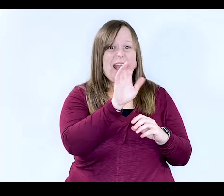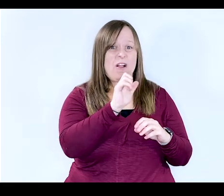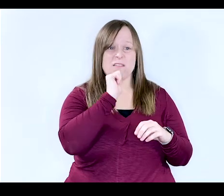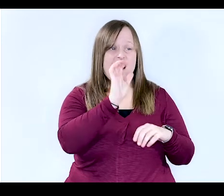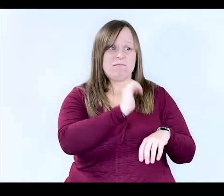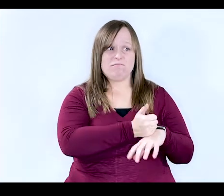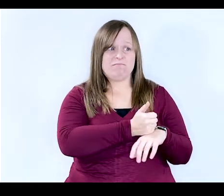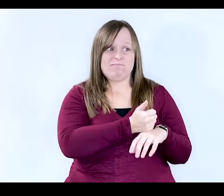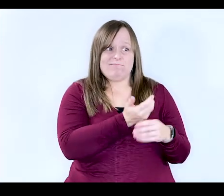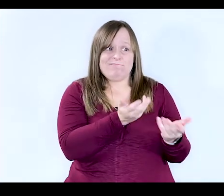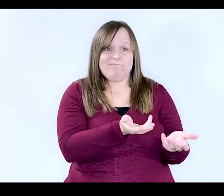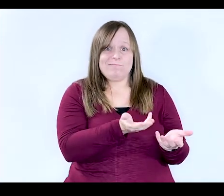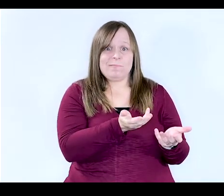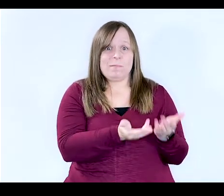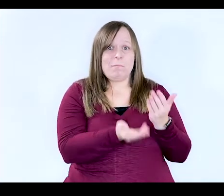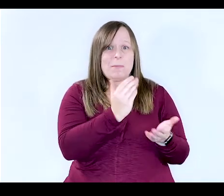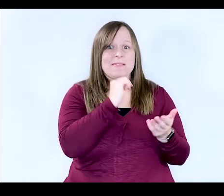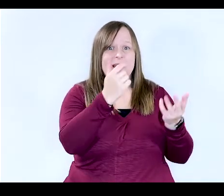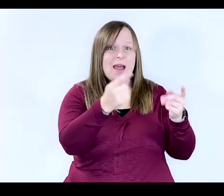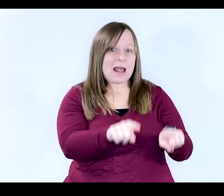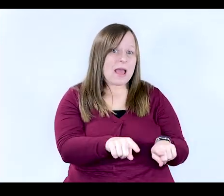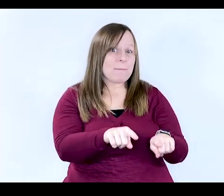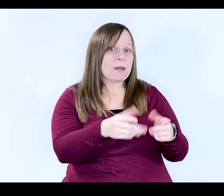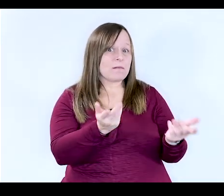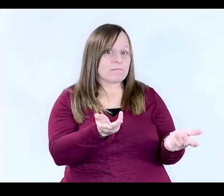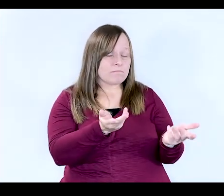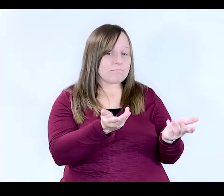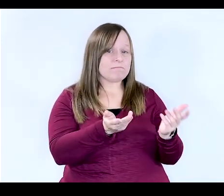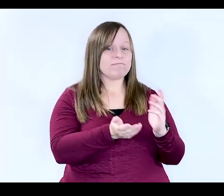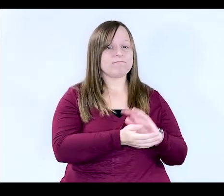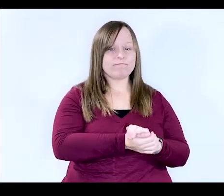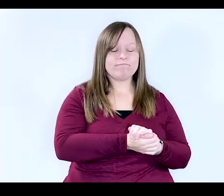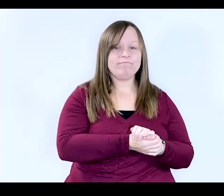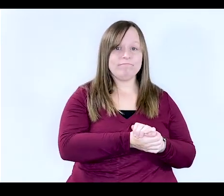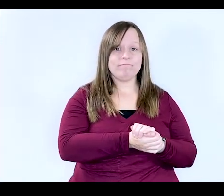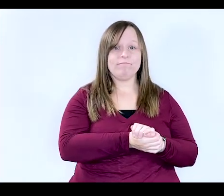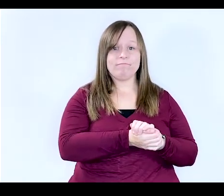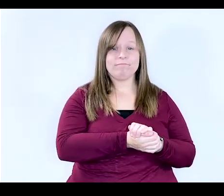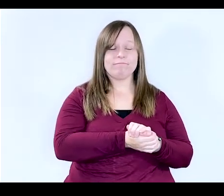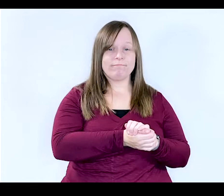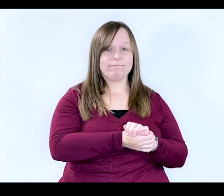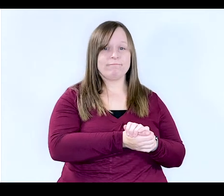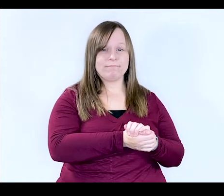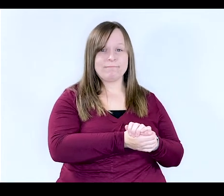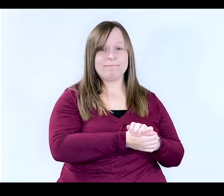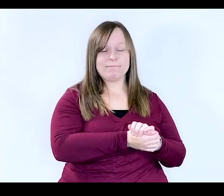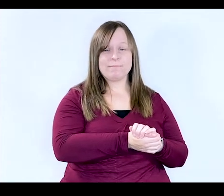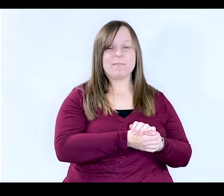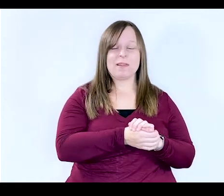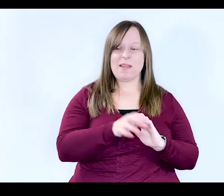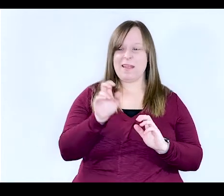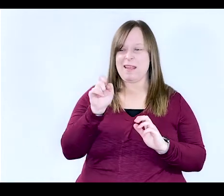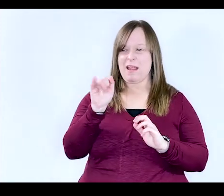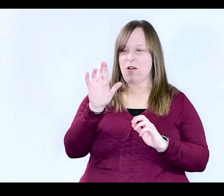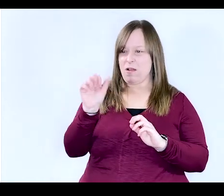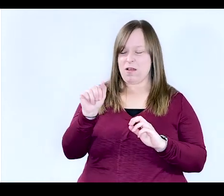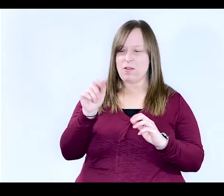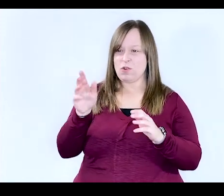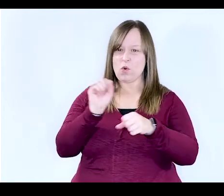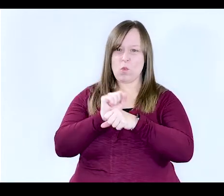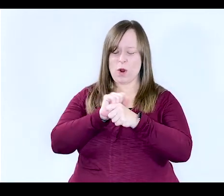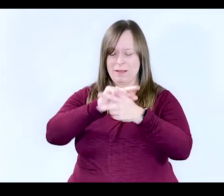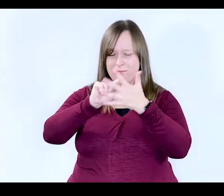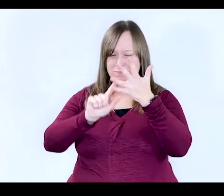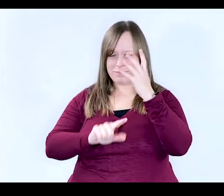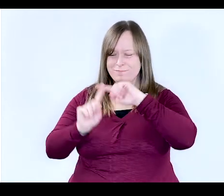not been available to us as a tool through which we could have those types of conversations. Erica, you're